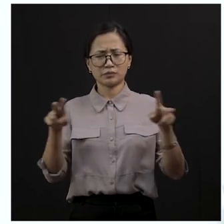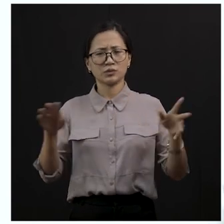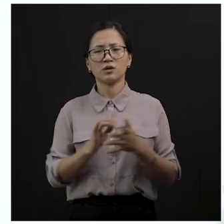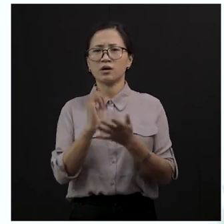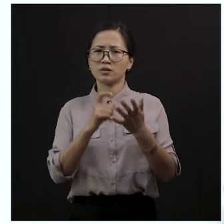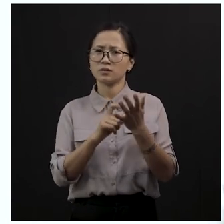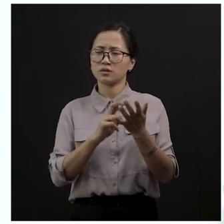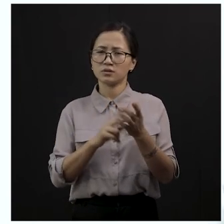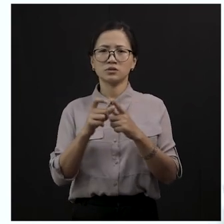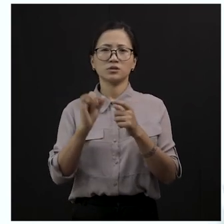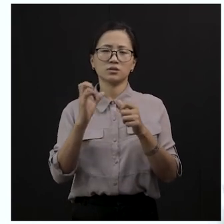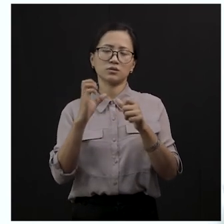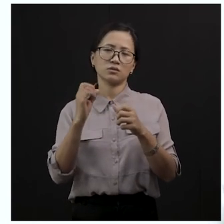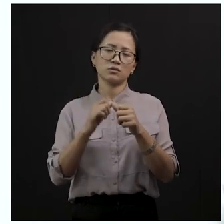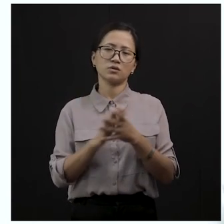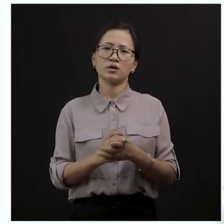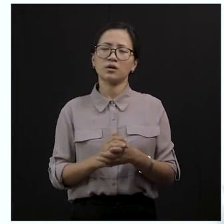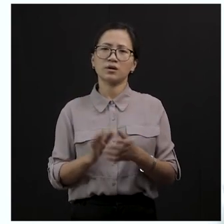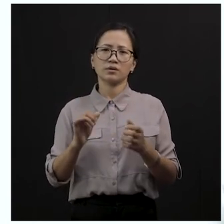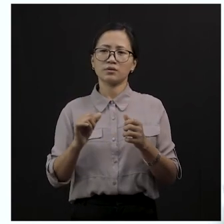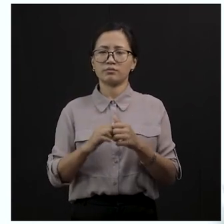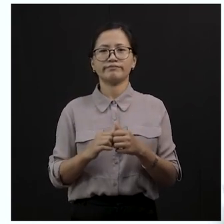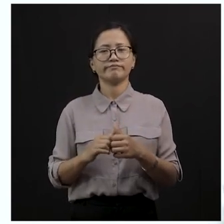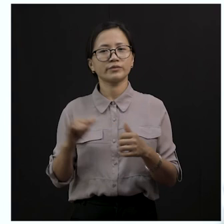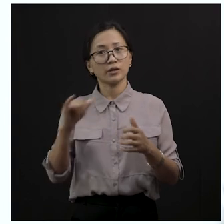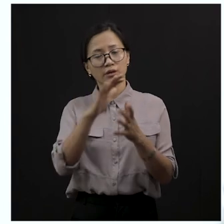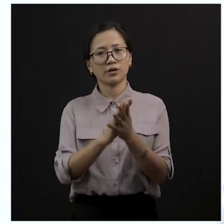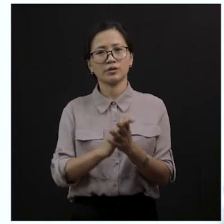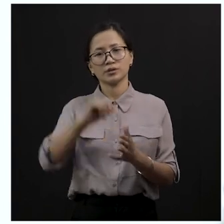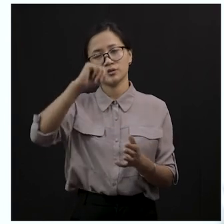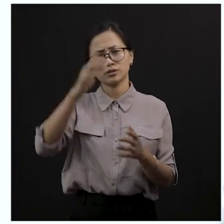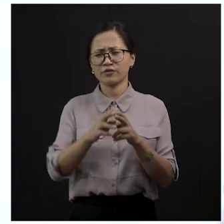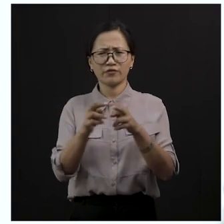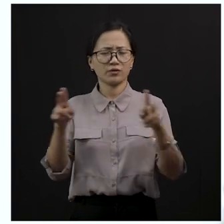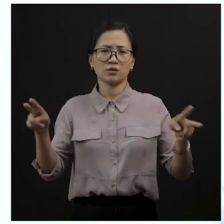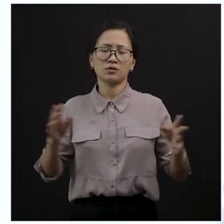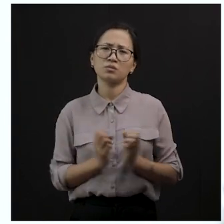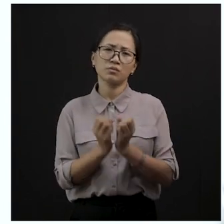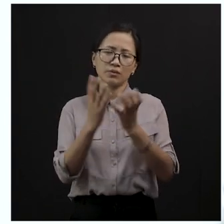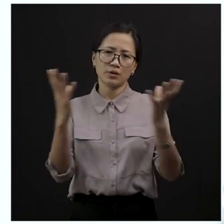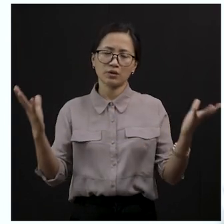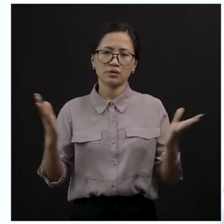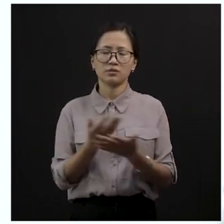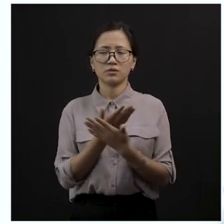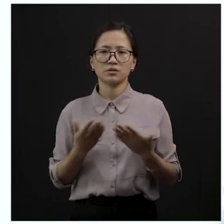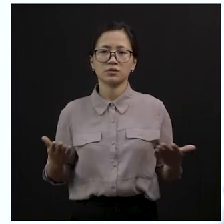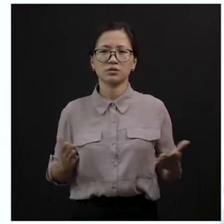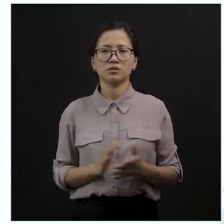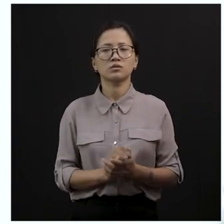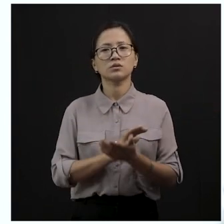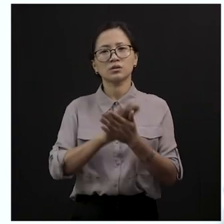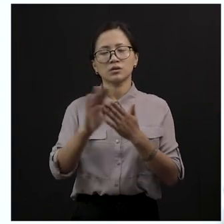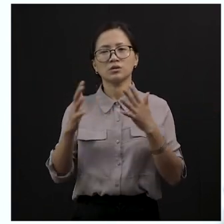Indigo, Air India, JetBlends, Jet Airways. There are many things, right? This will